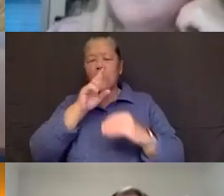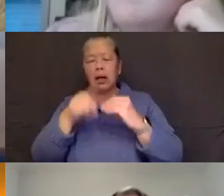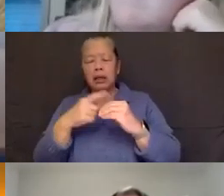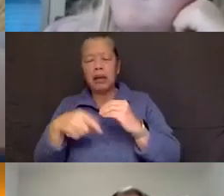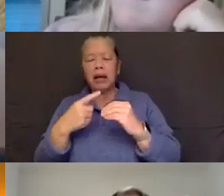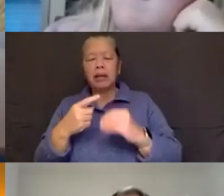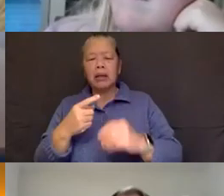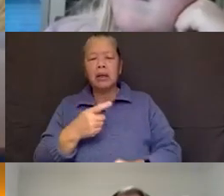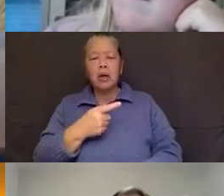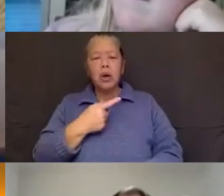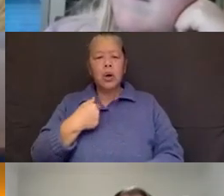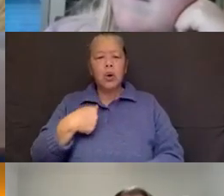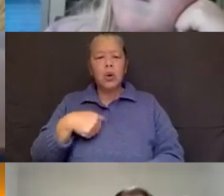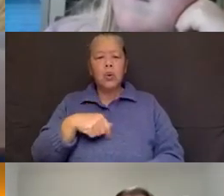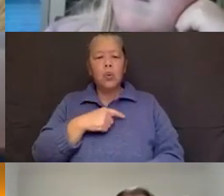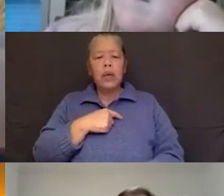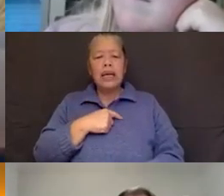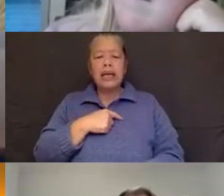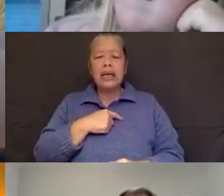we have to bring it